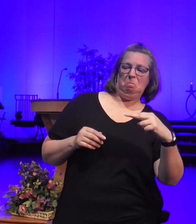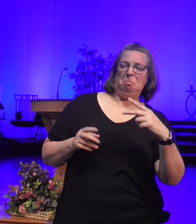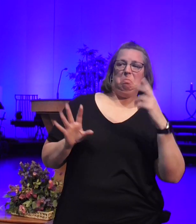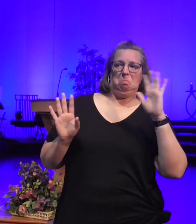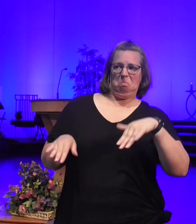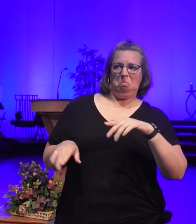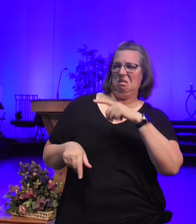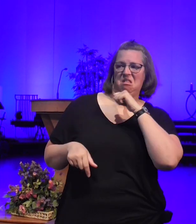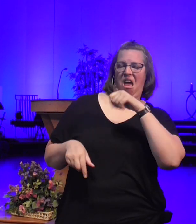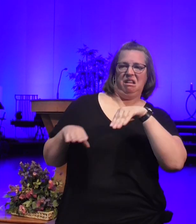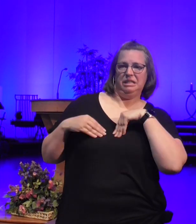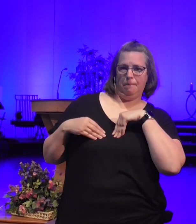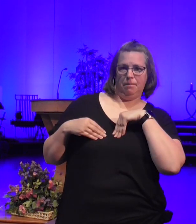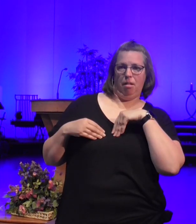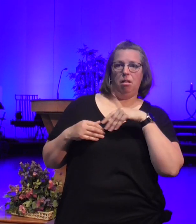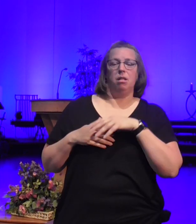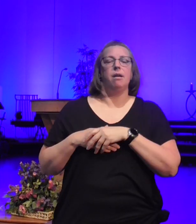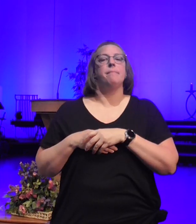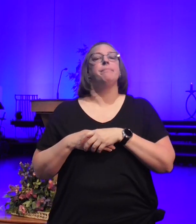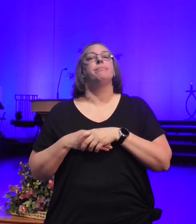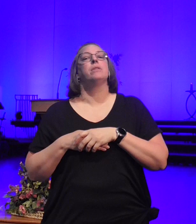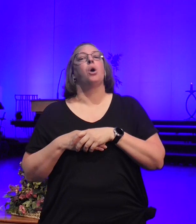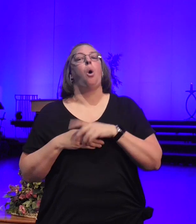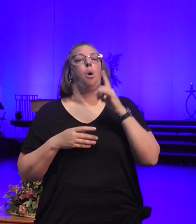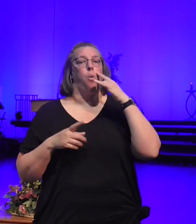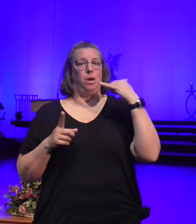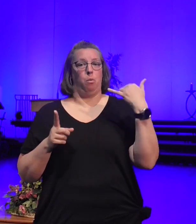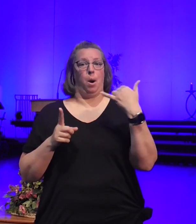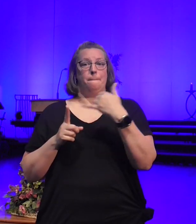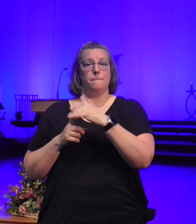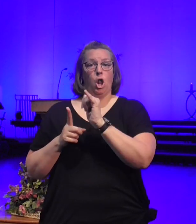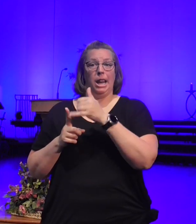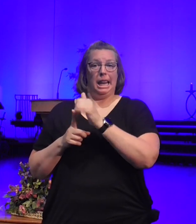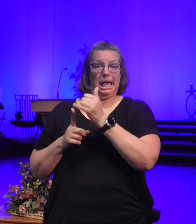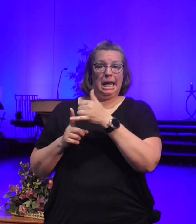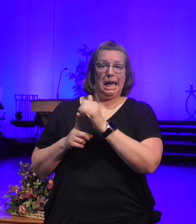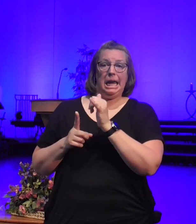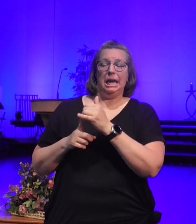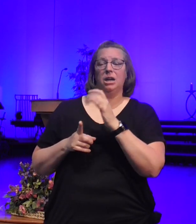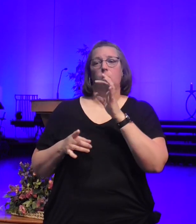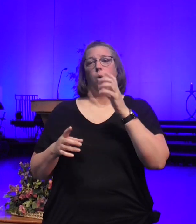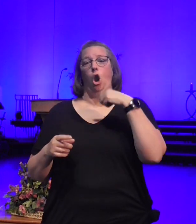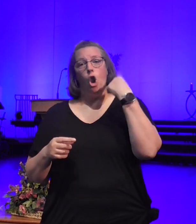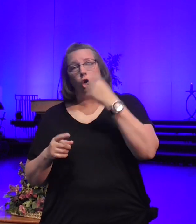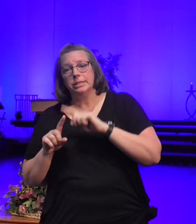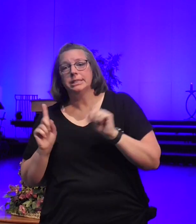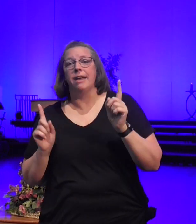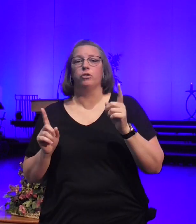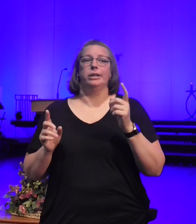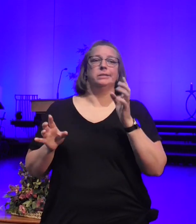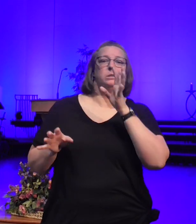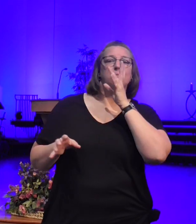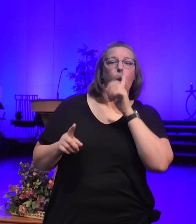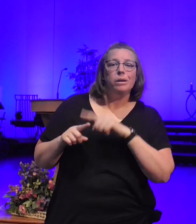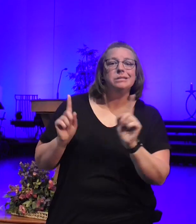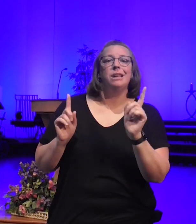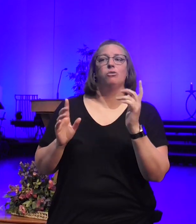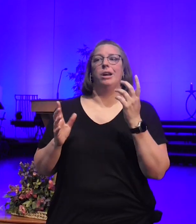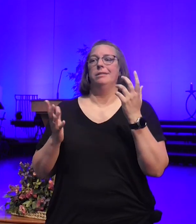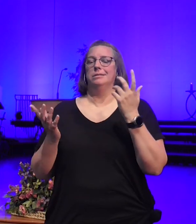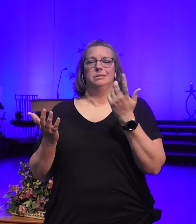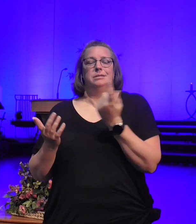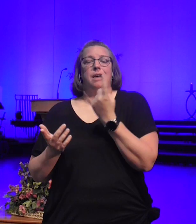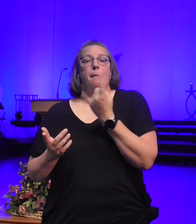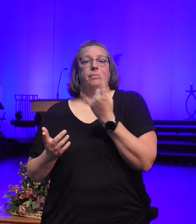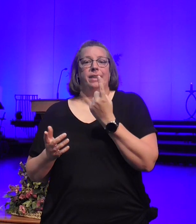us was unacceptable, or maybe we were bullied because we looked different, spoke different, had something different about us than a lot of other people,